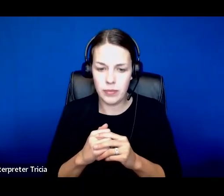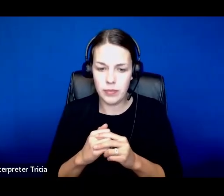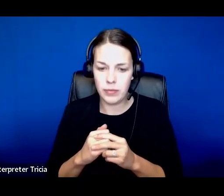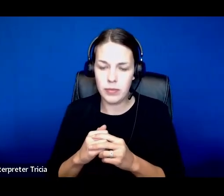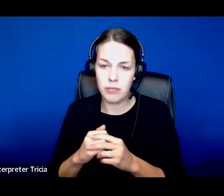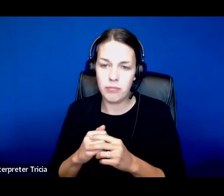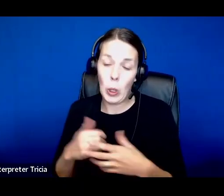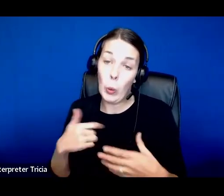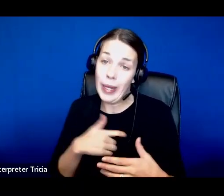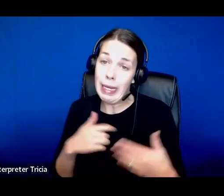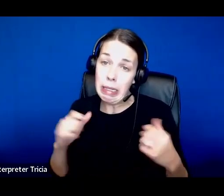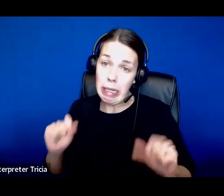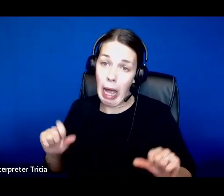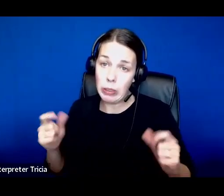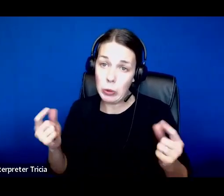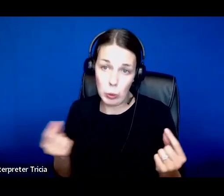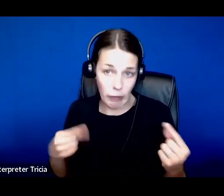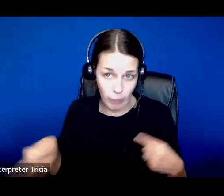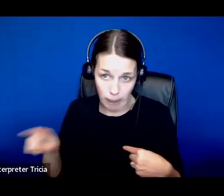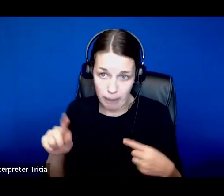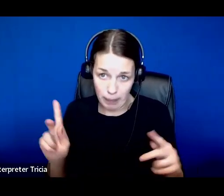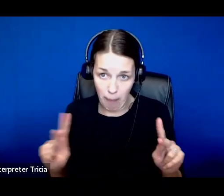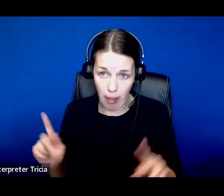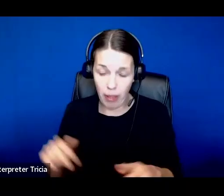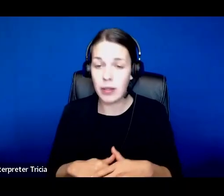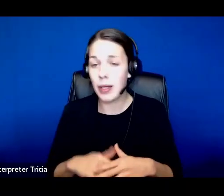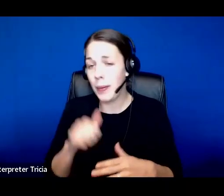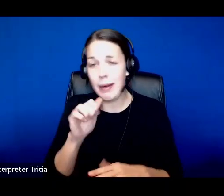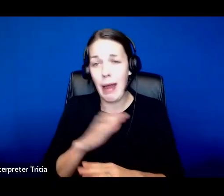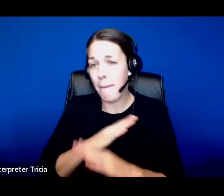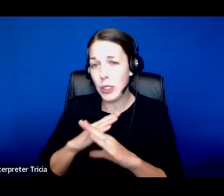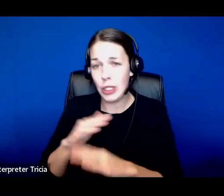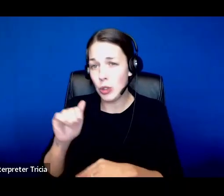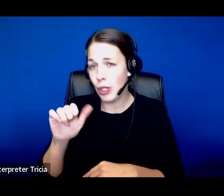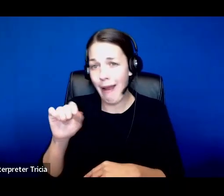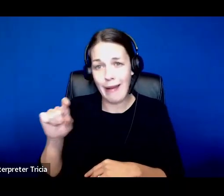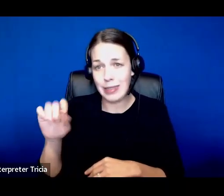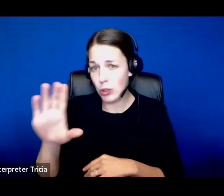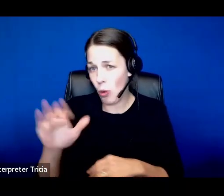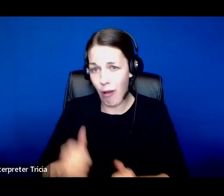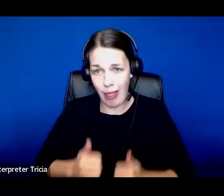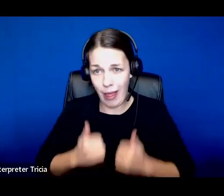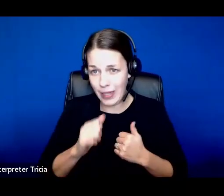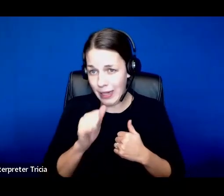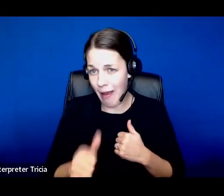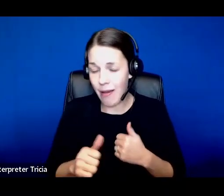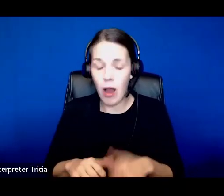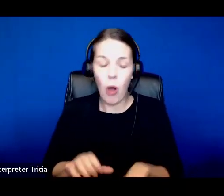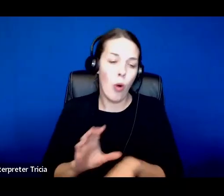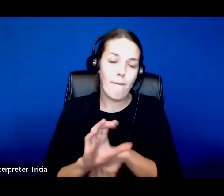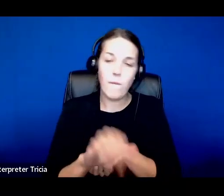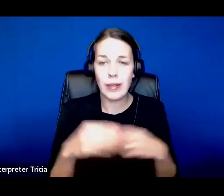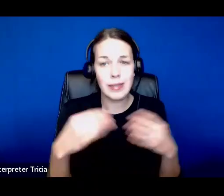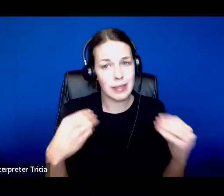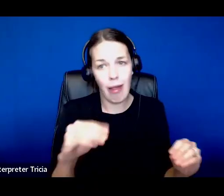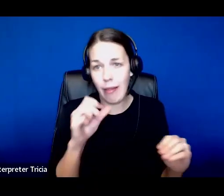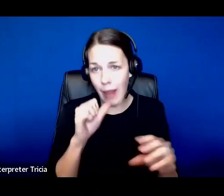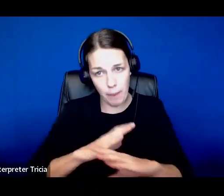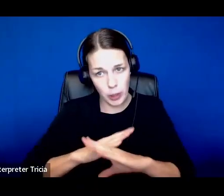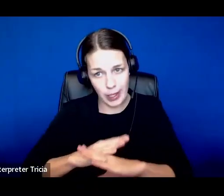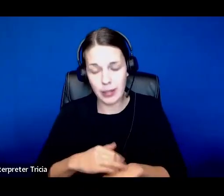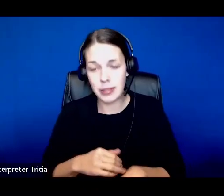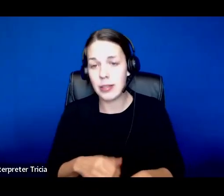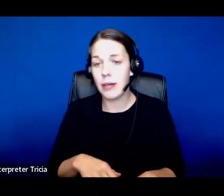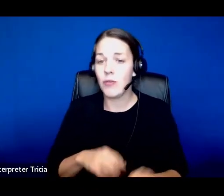folks. A will does not protect your assets during your lifetime for those forced sale or